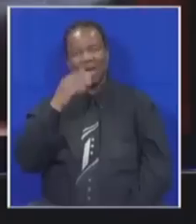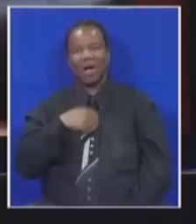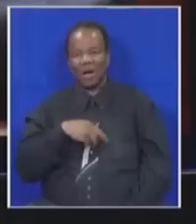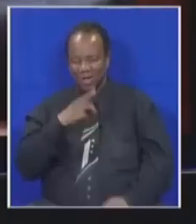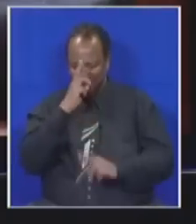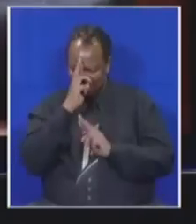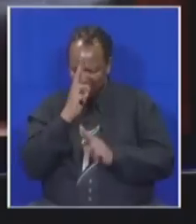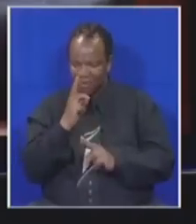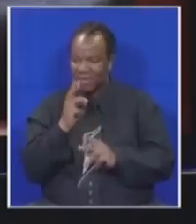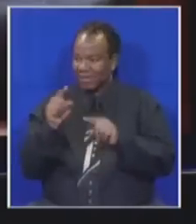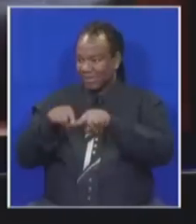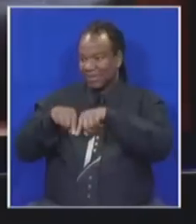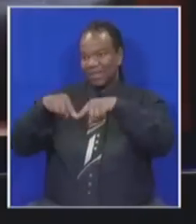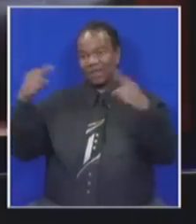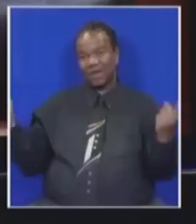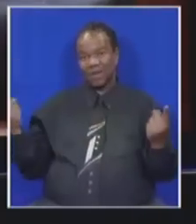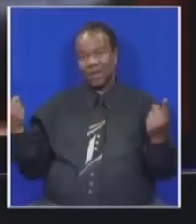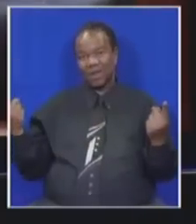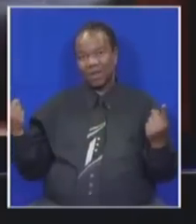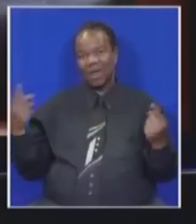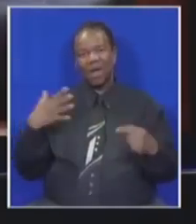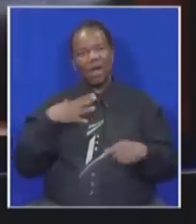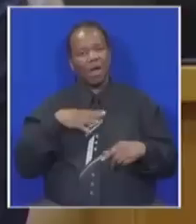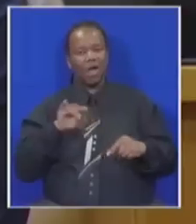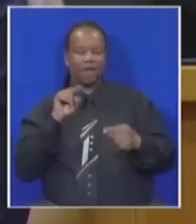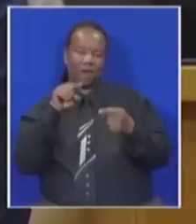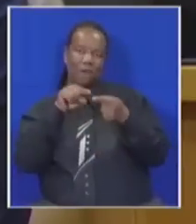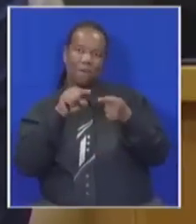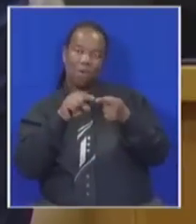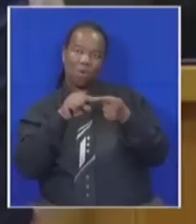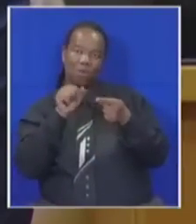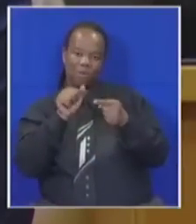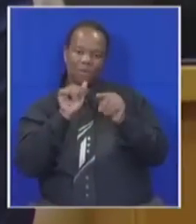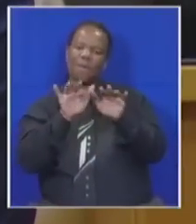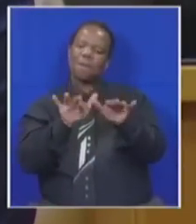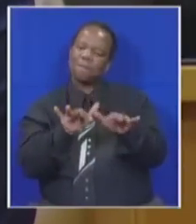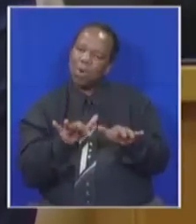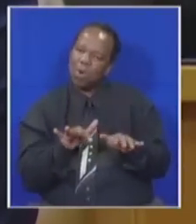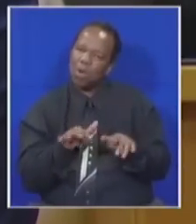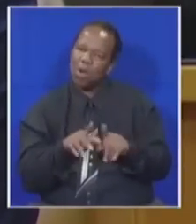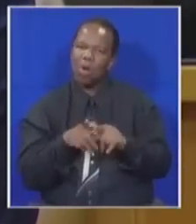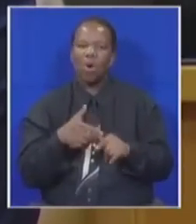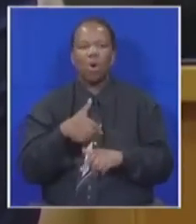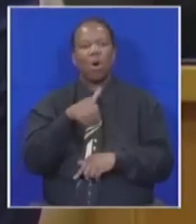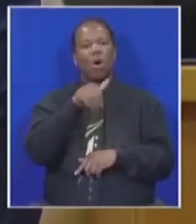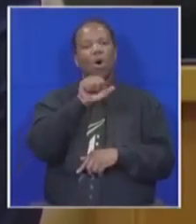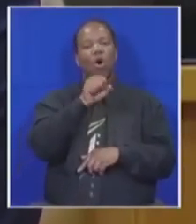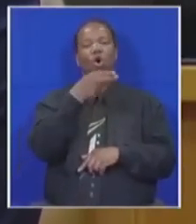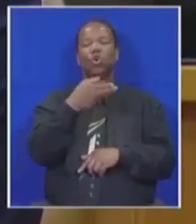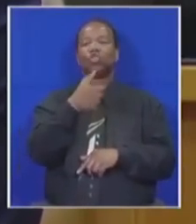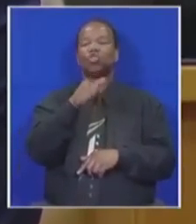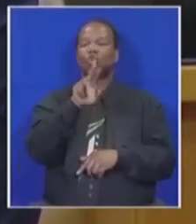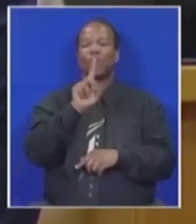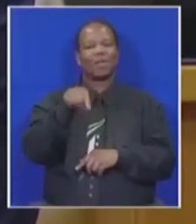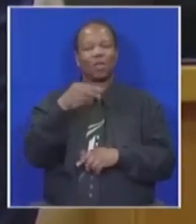a different issue? I want to make the point that this House on its own cannot remove Mr. Abrahams. It has to be done in